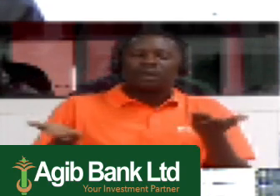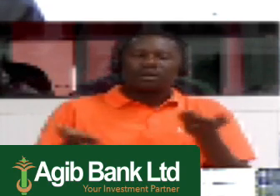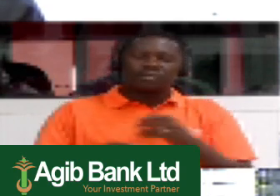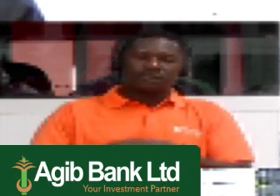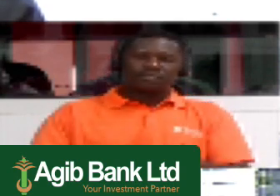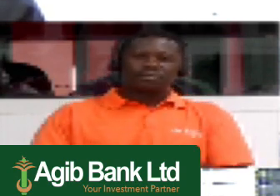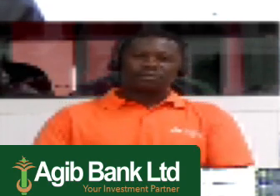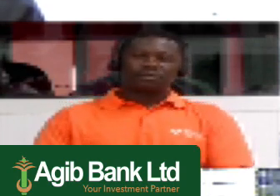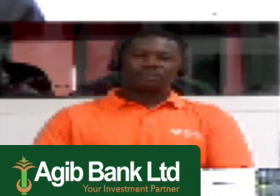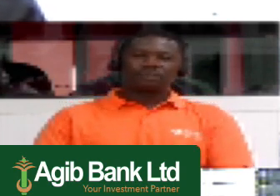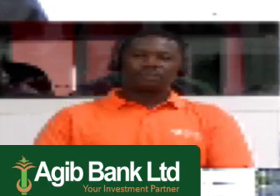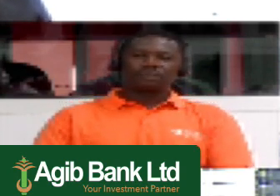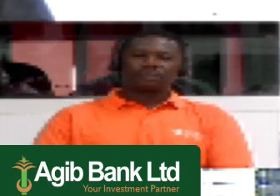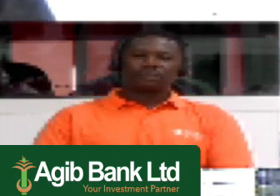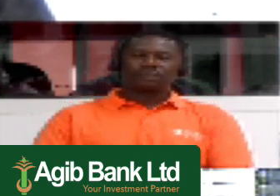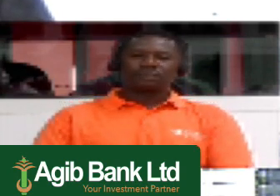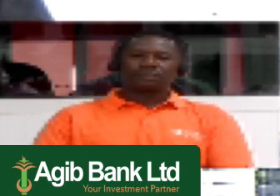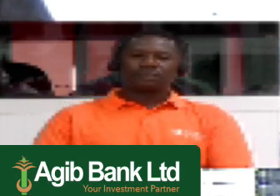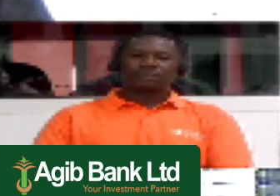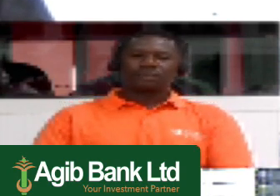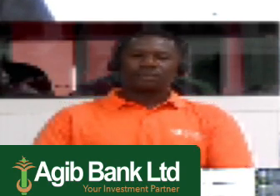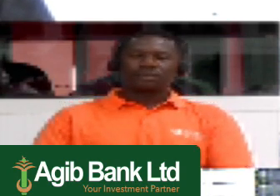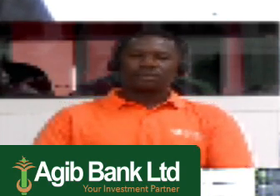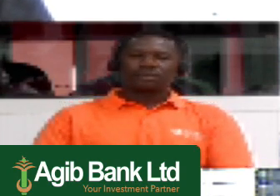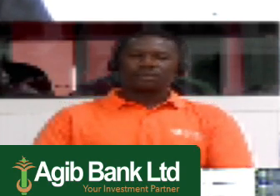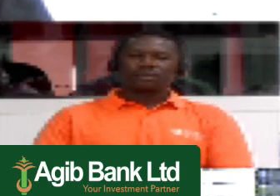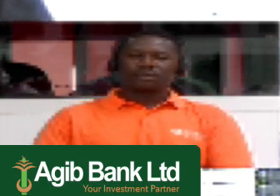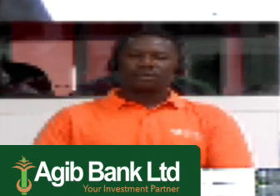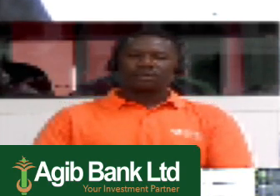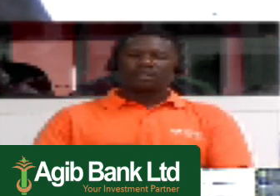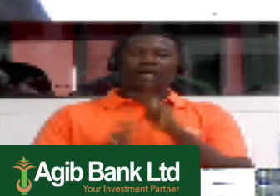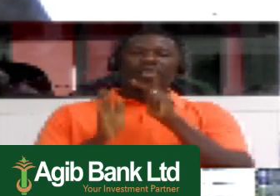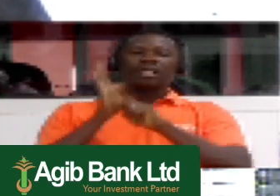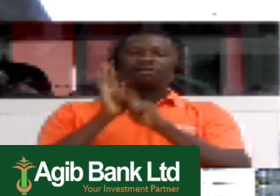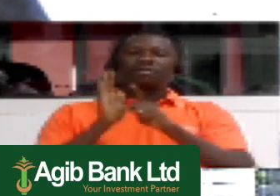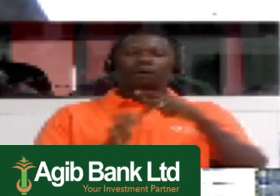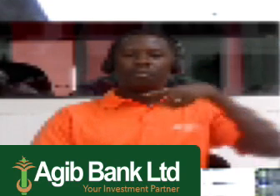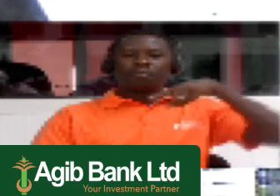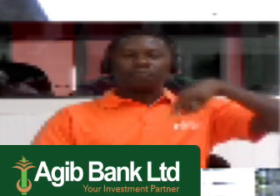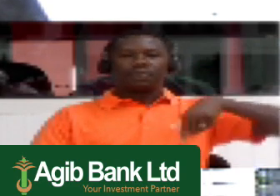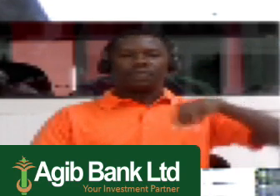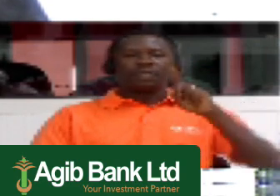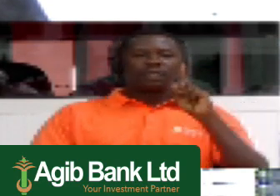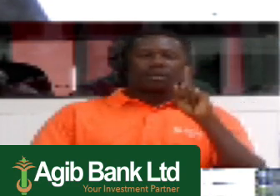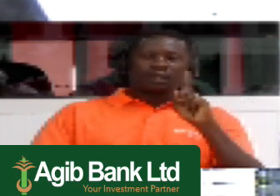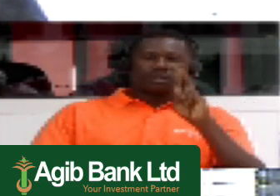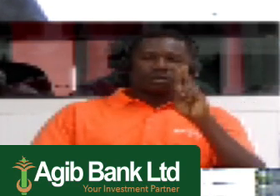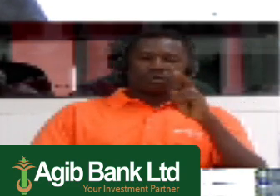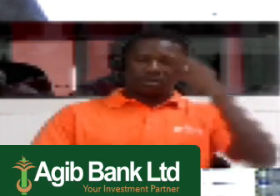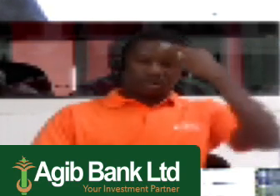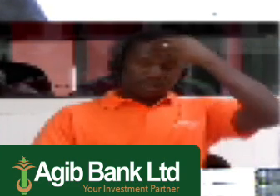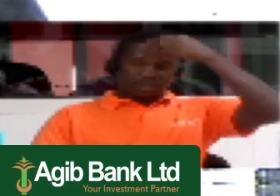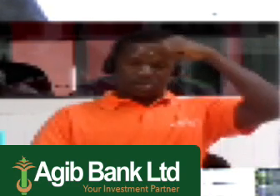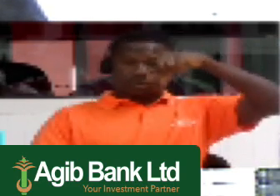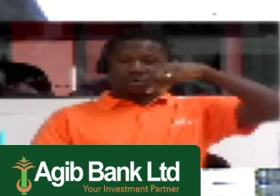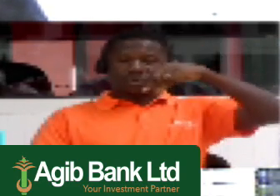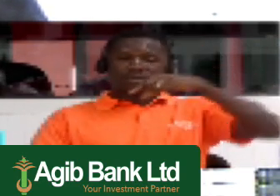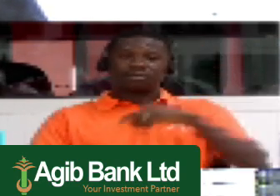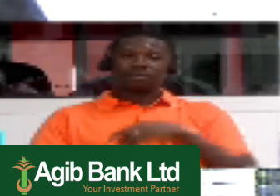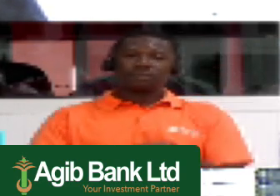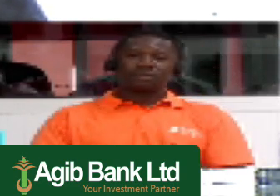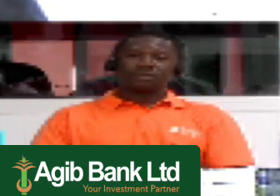Canifing. Yale kumandi Canifing mintu wa mafane. Canifing PIU. PIU la headquarters. Canifing at the PIU headquarters. You